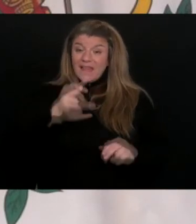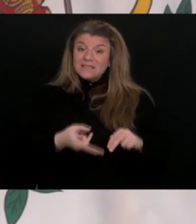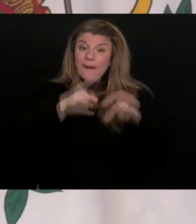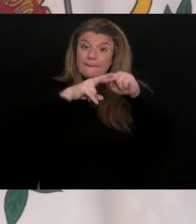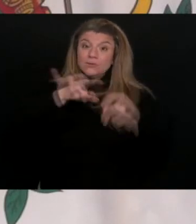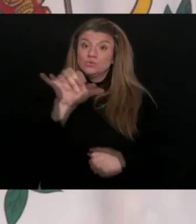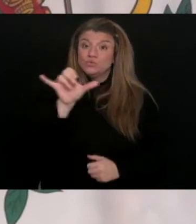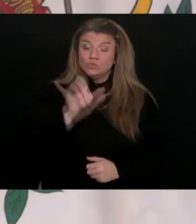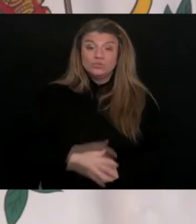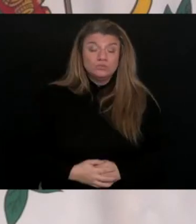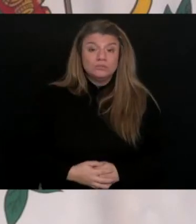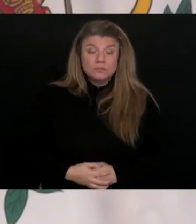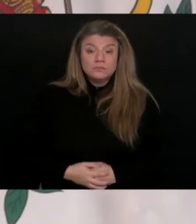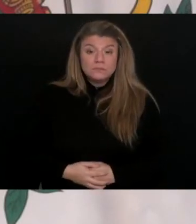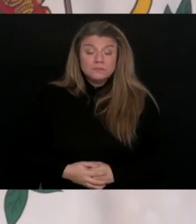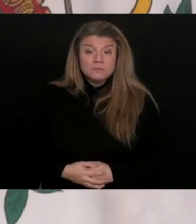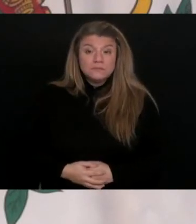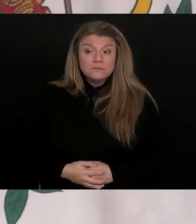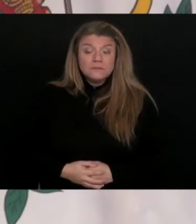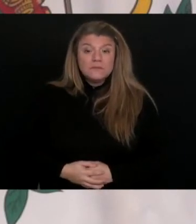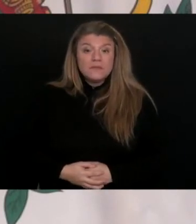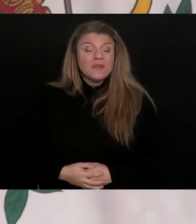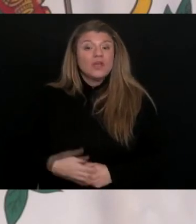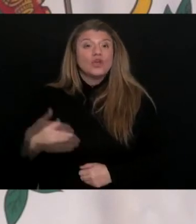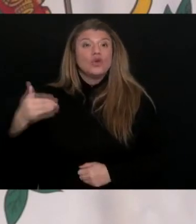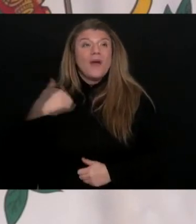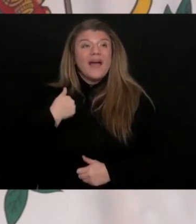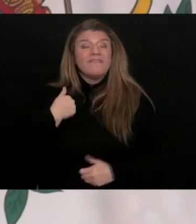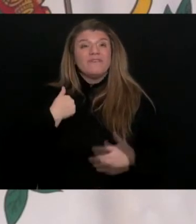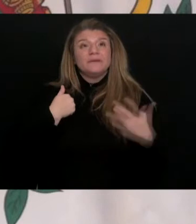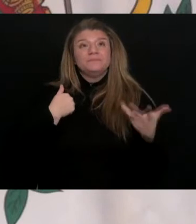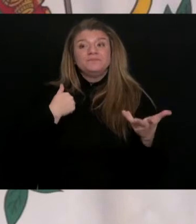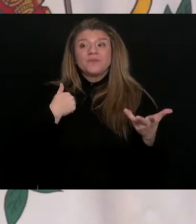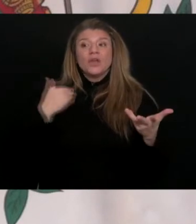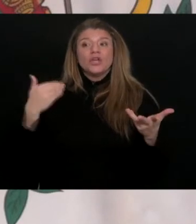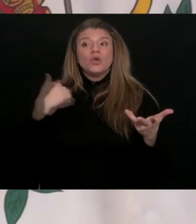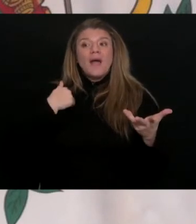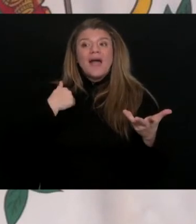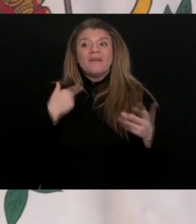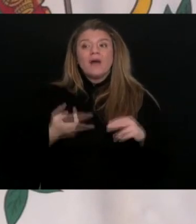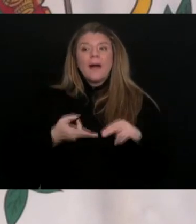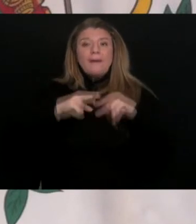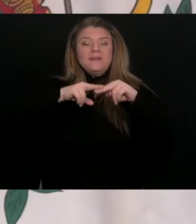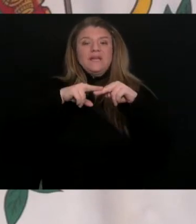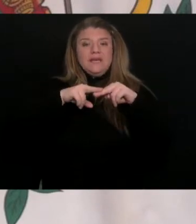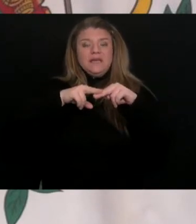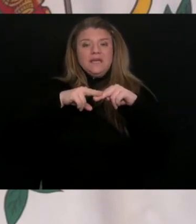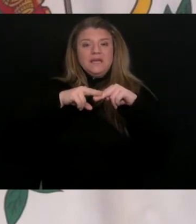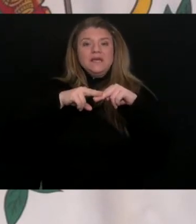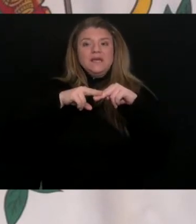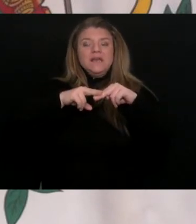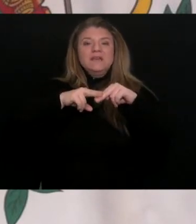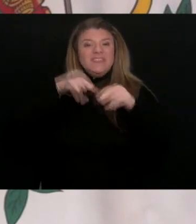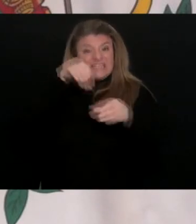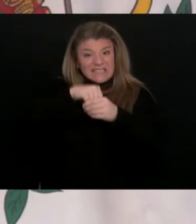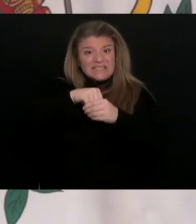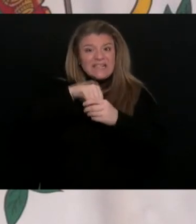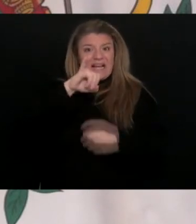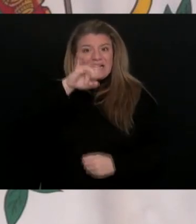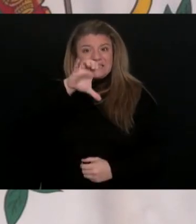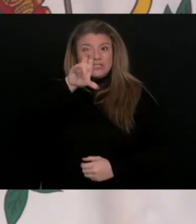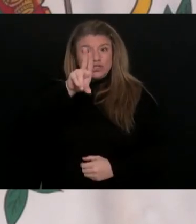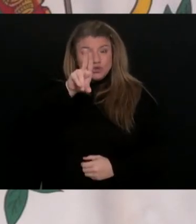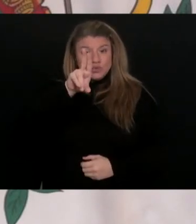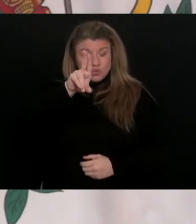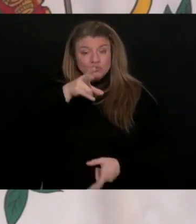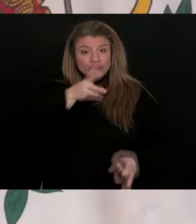also. You have an uptick from the standpoint of in the ICU units, and you have